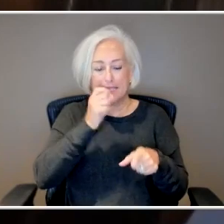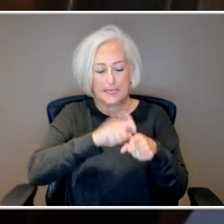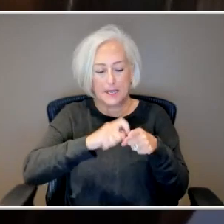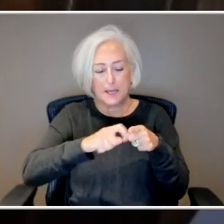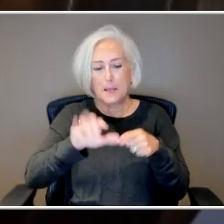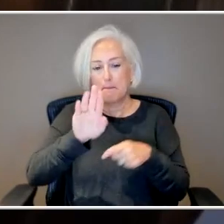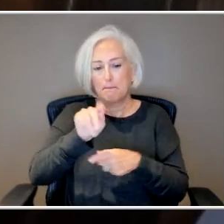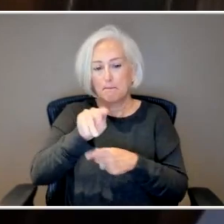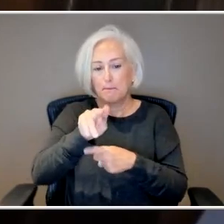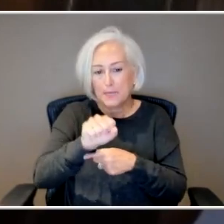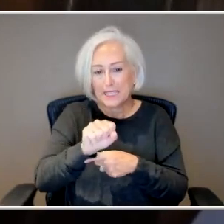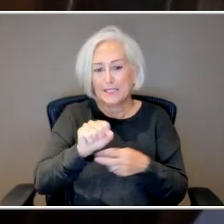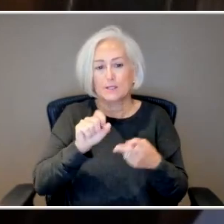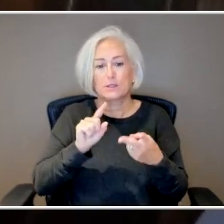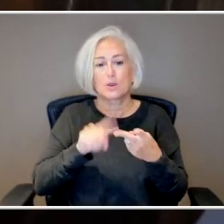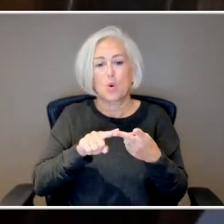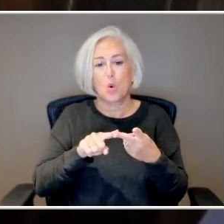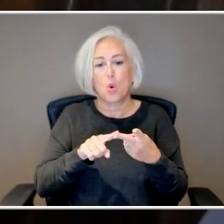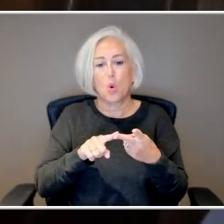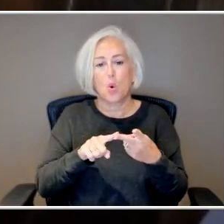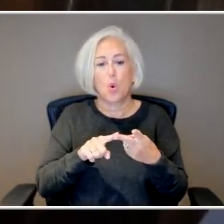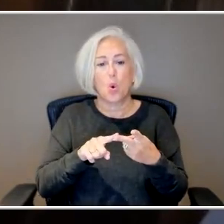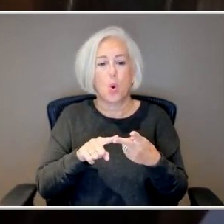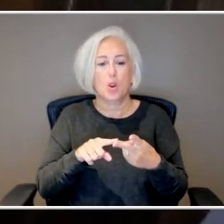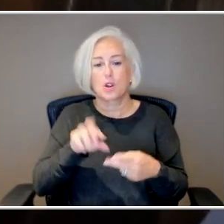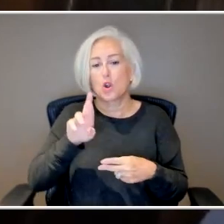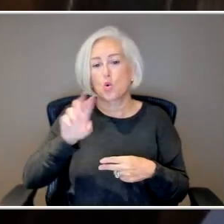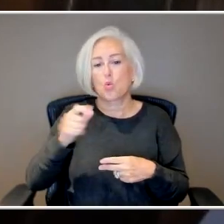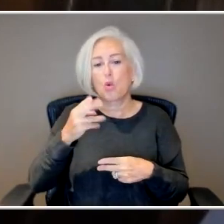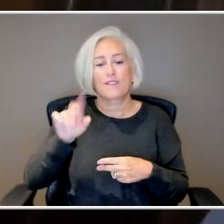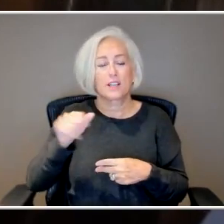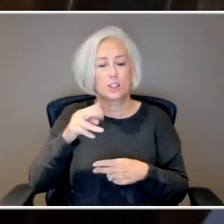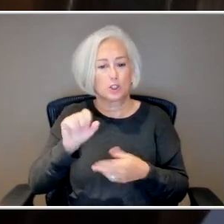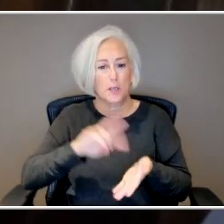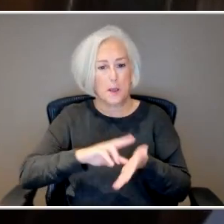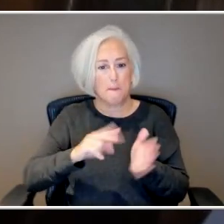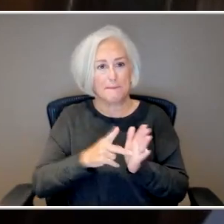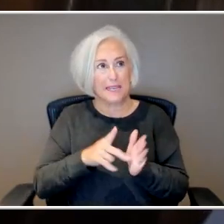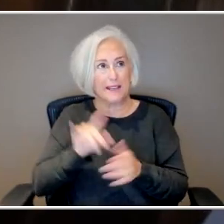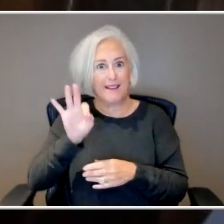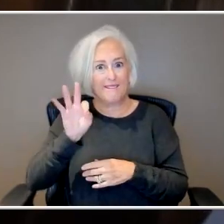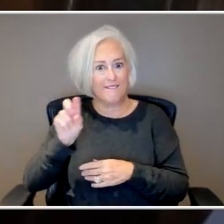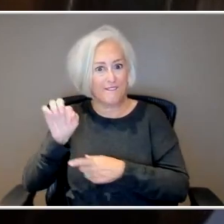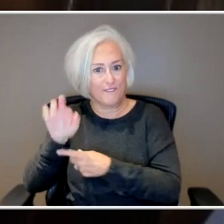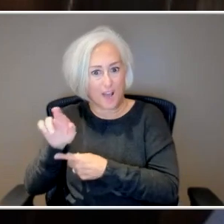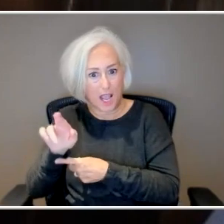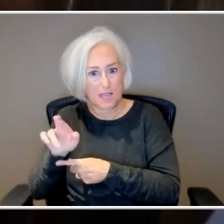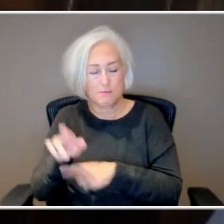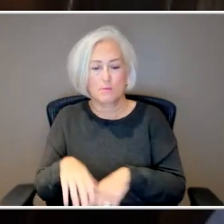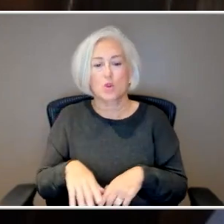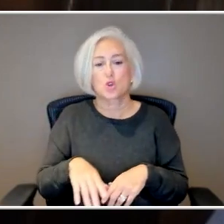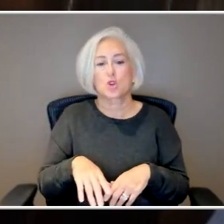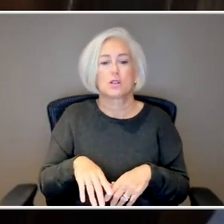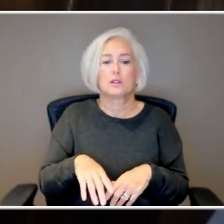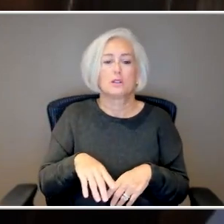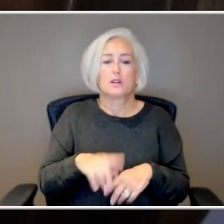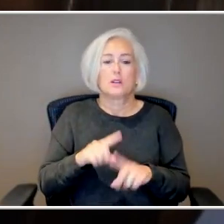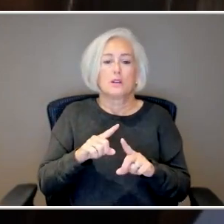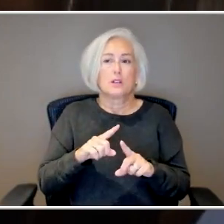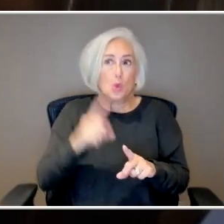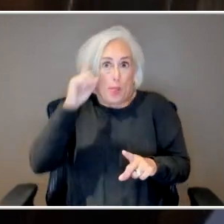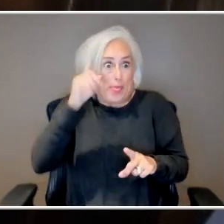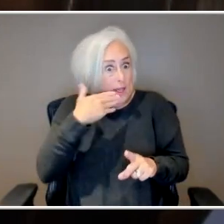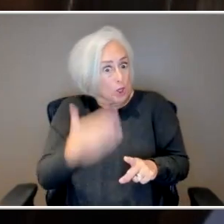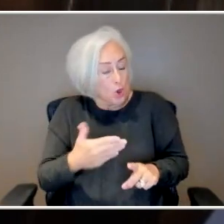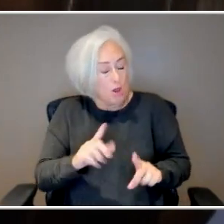roughage. You would think, a lot of fiber would be the best thing, but it's just the opposite. And